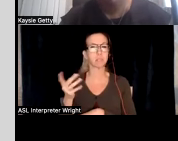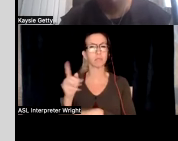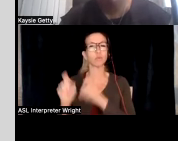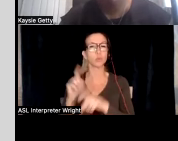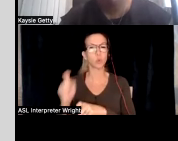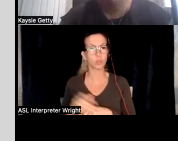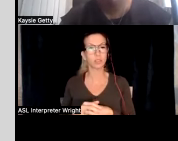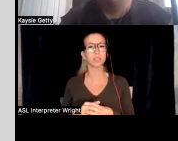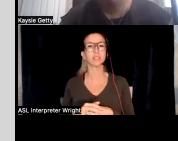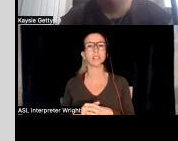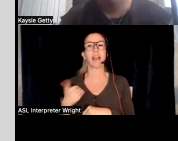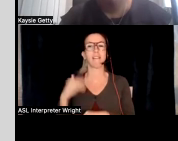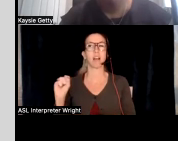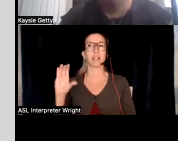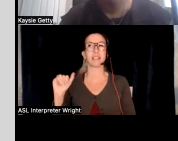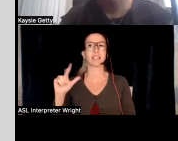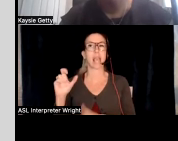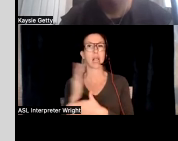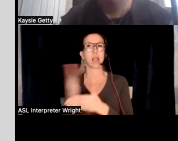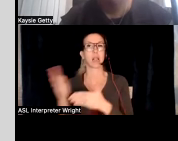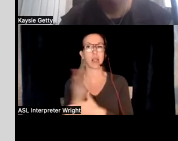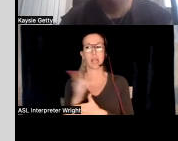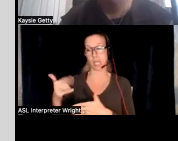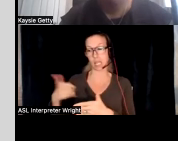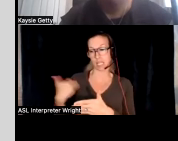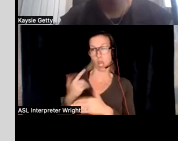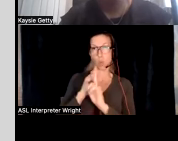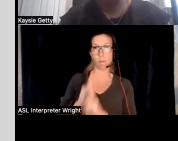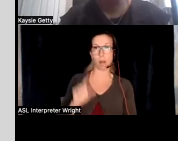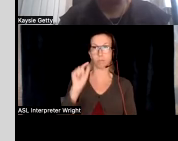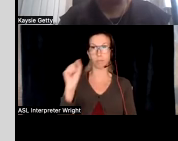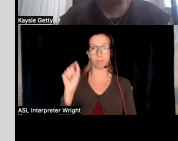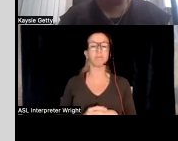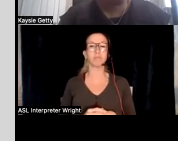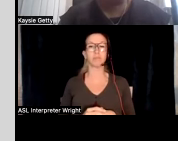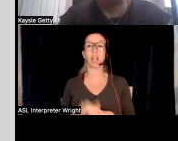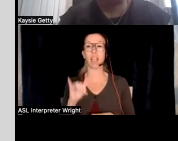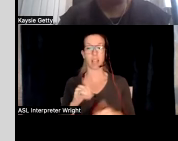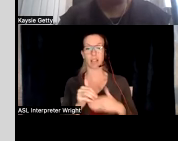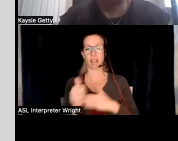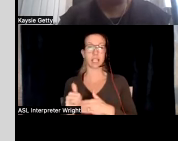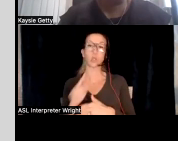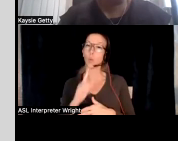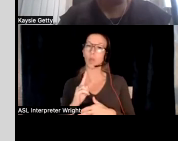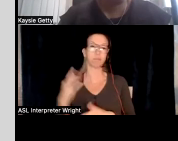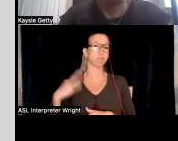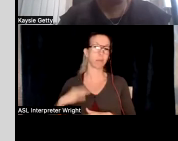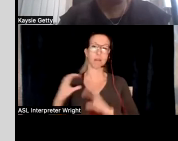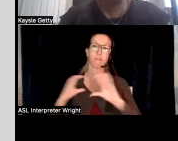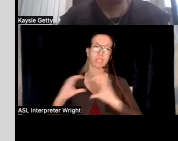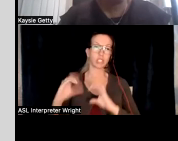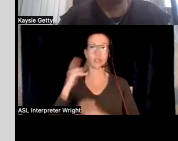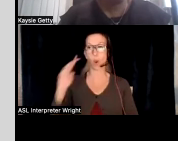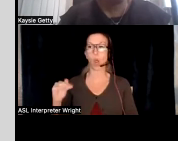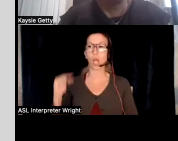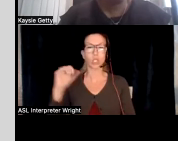Likert scale that young people respond to, and then I think leads to a lot of really helpful conversations for adults